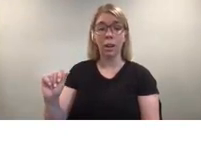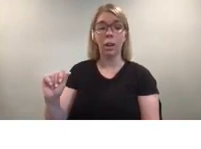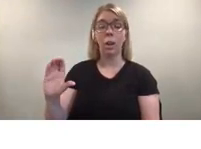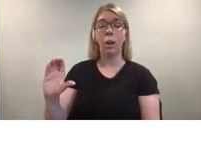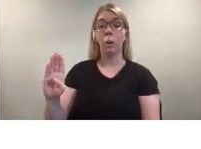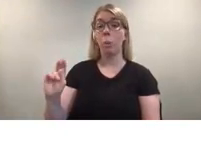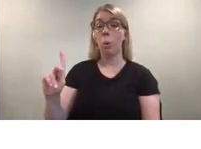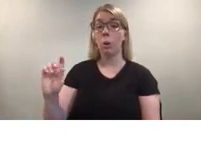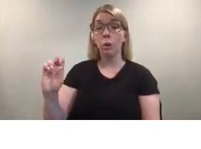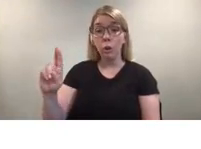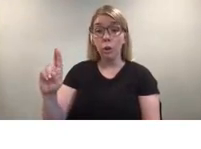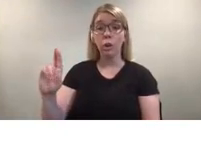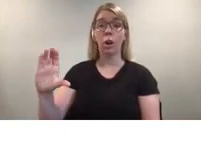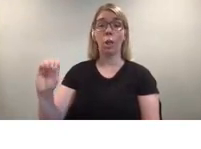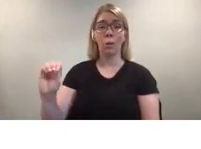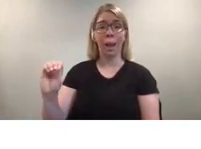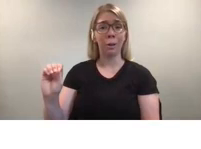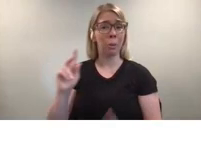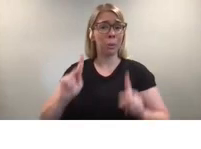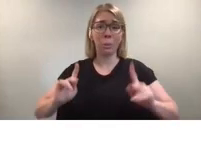all over.